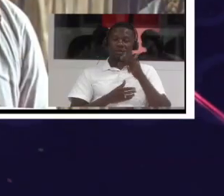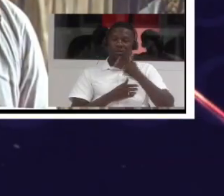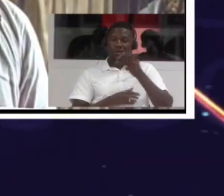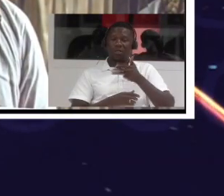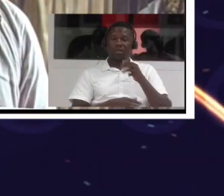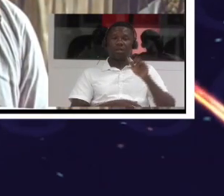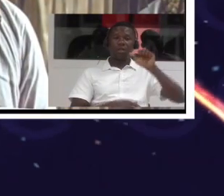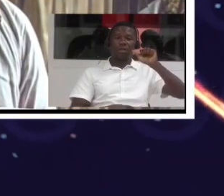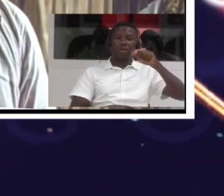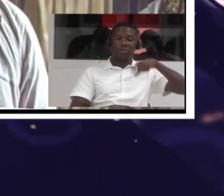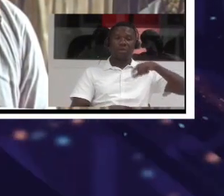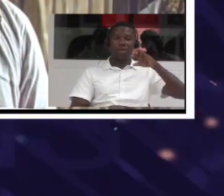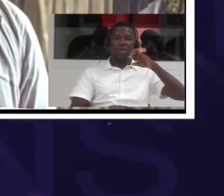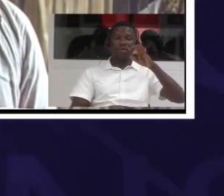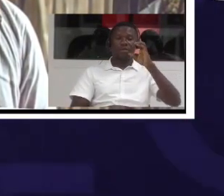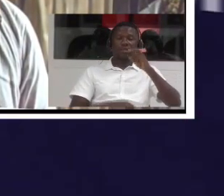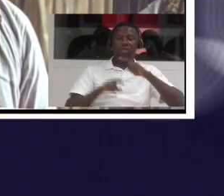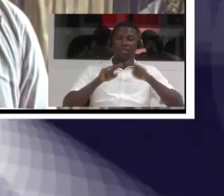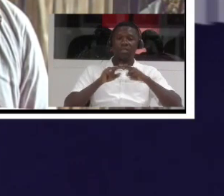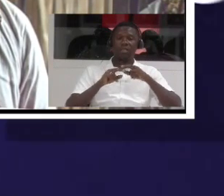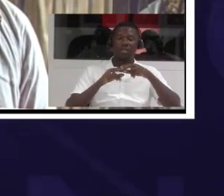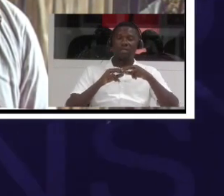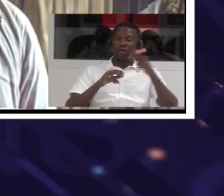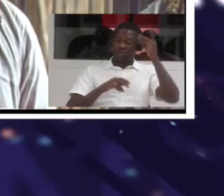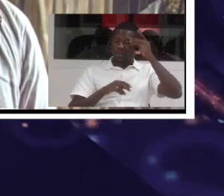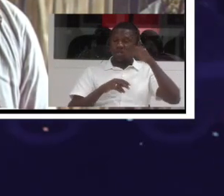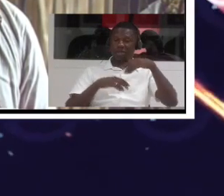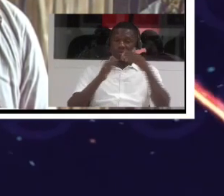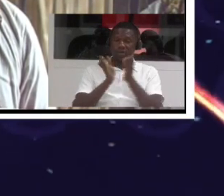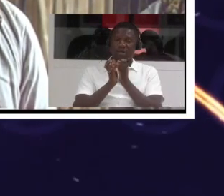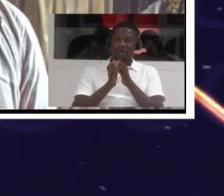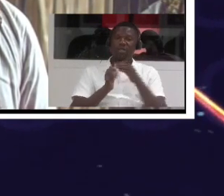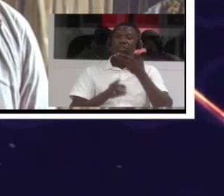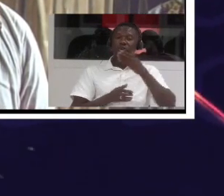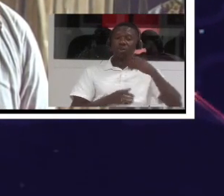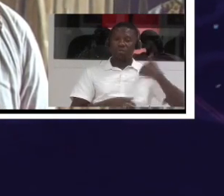some 19 EPRC young people had actually